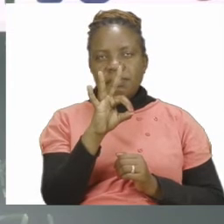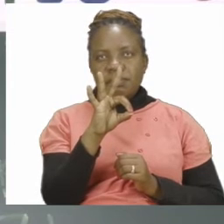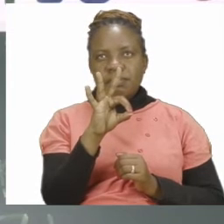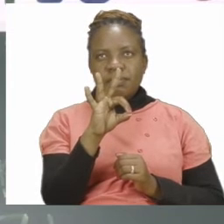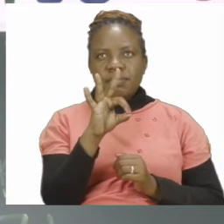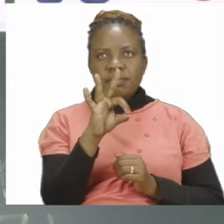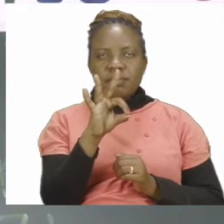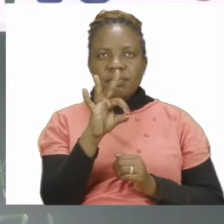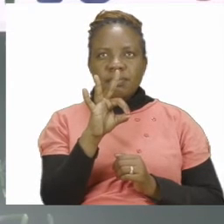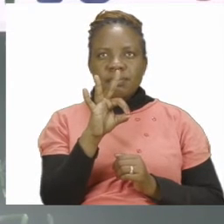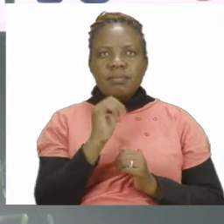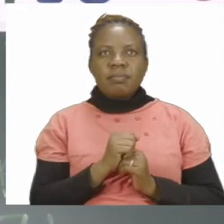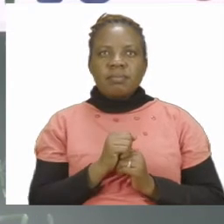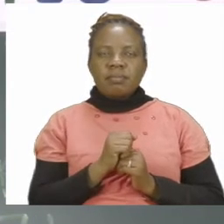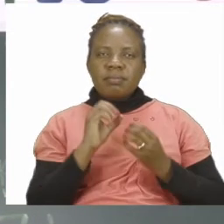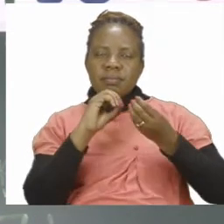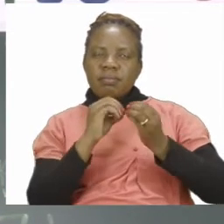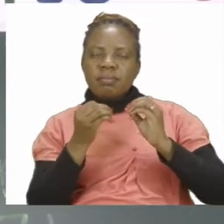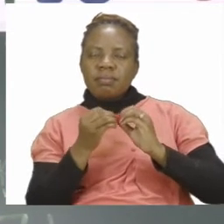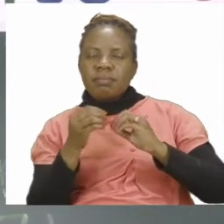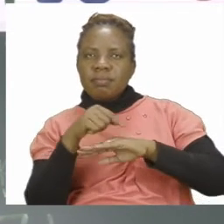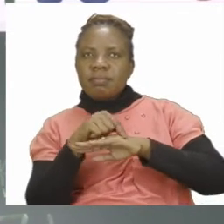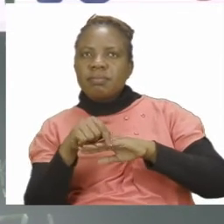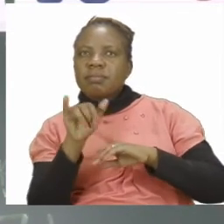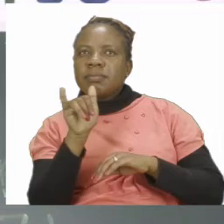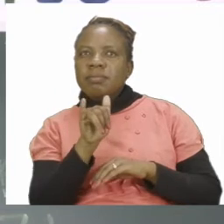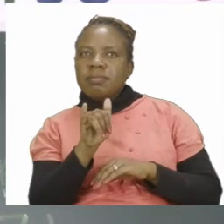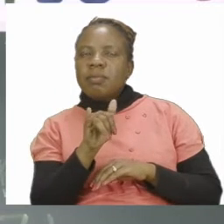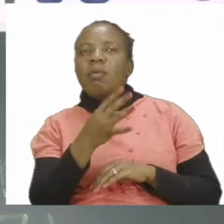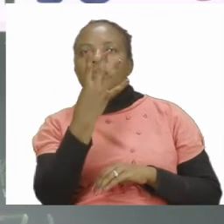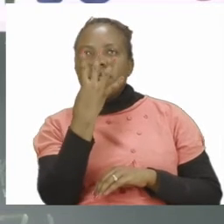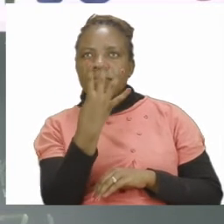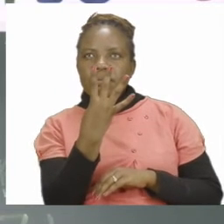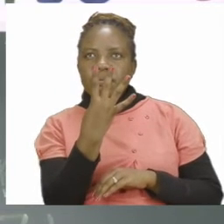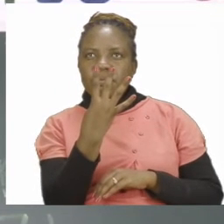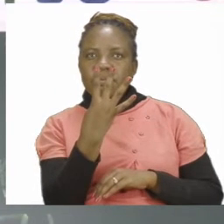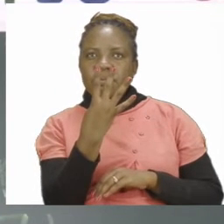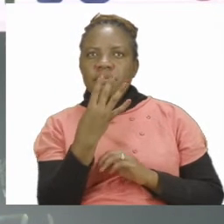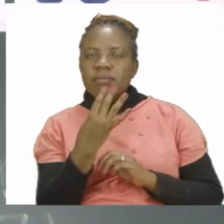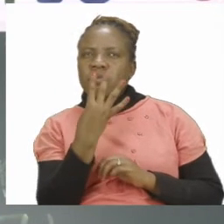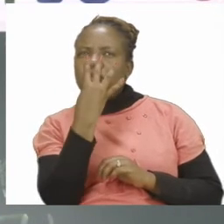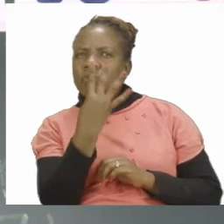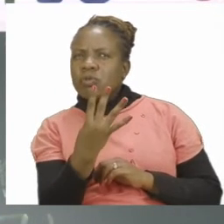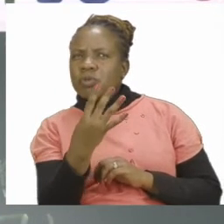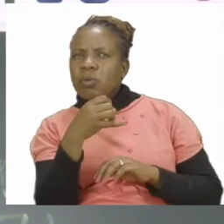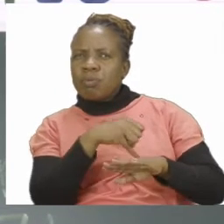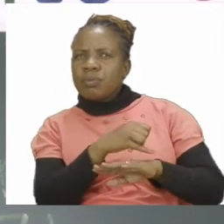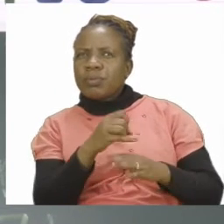849. And the underlined digit is the number 4. So we